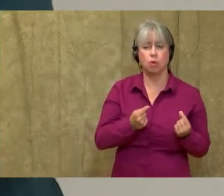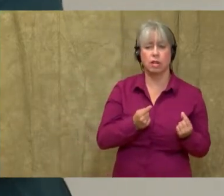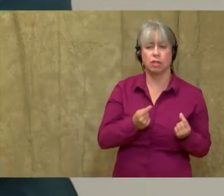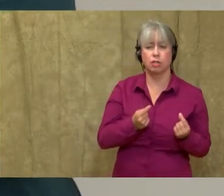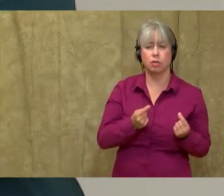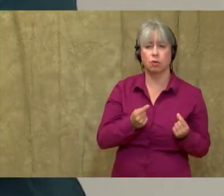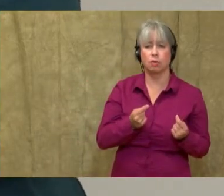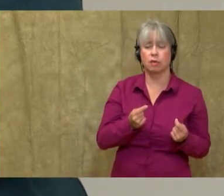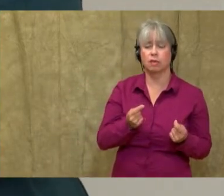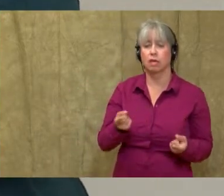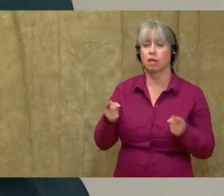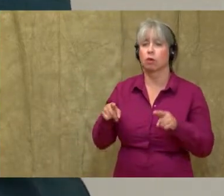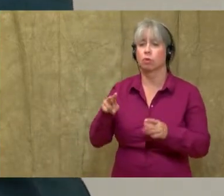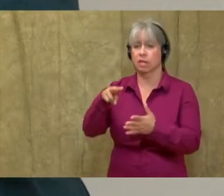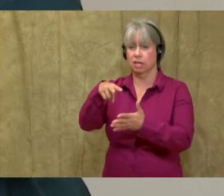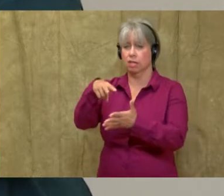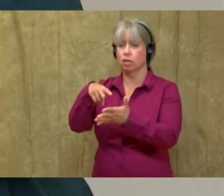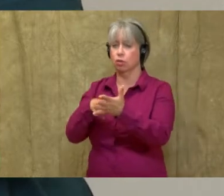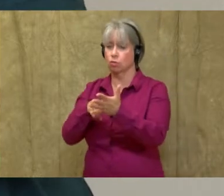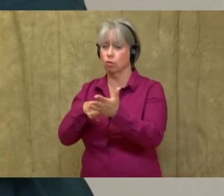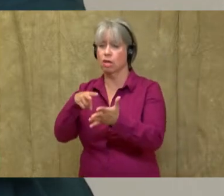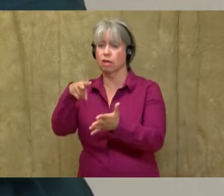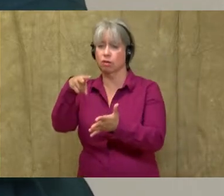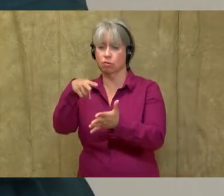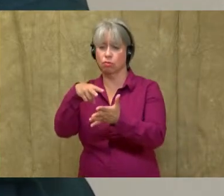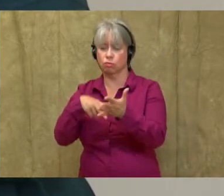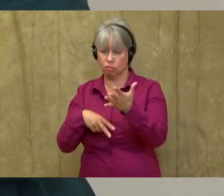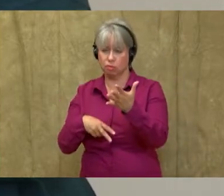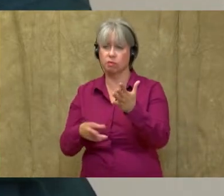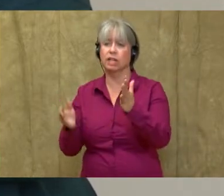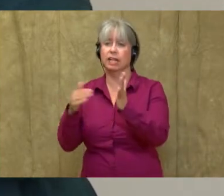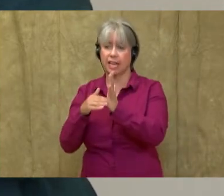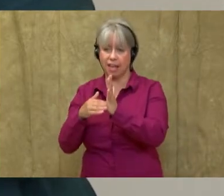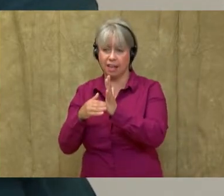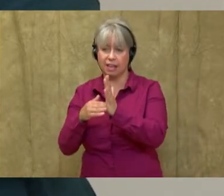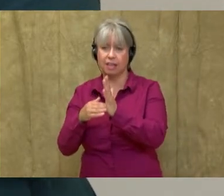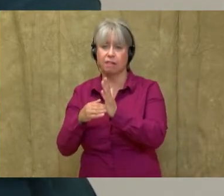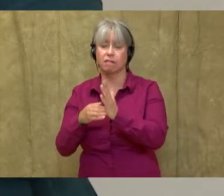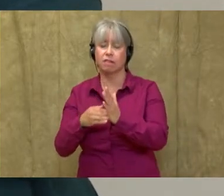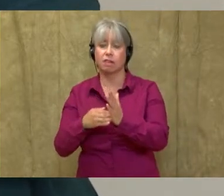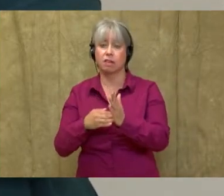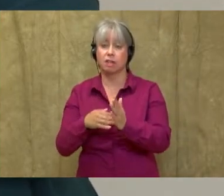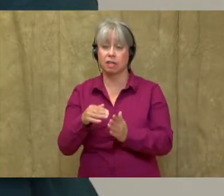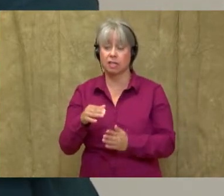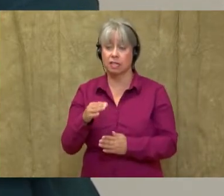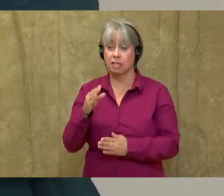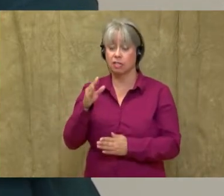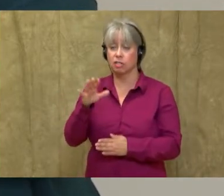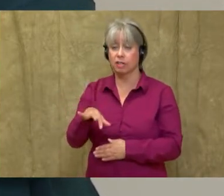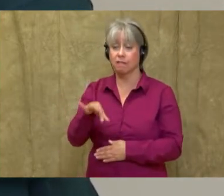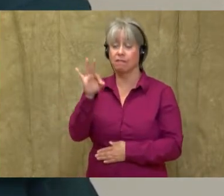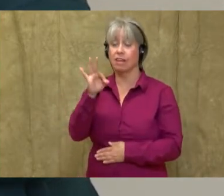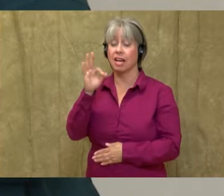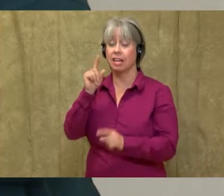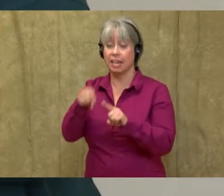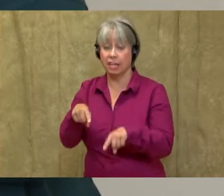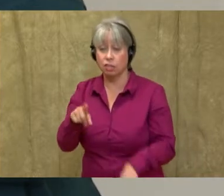as we reread or kind of look over this last section of the poem again, did she get an answer to her question?